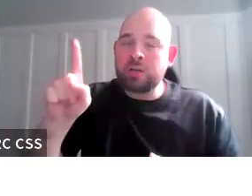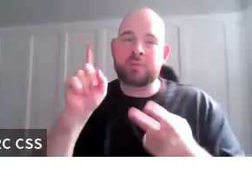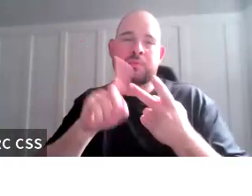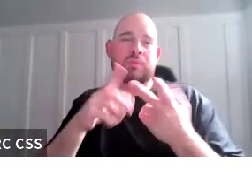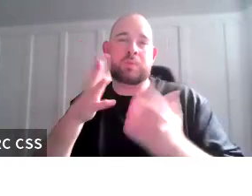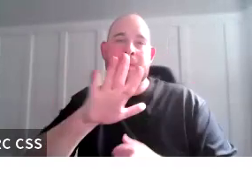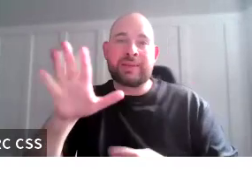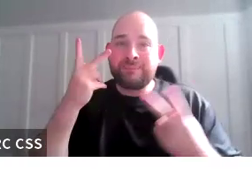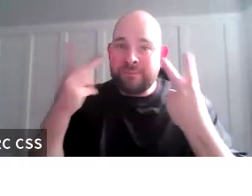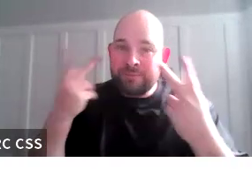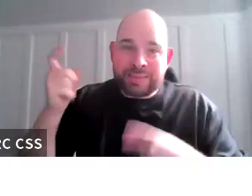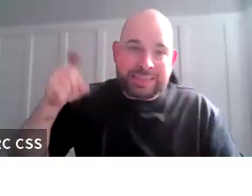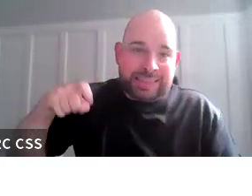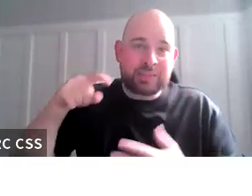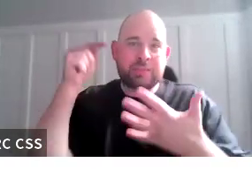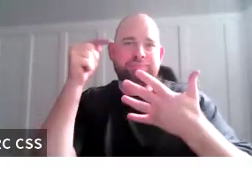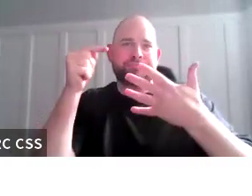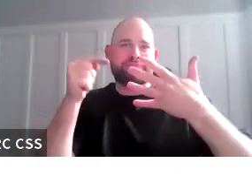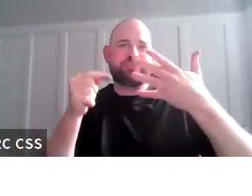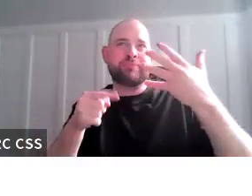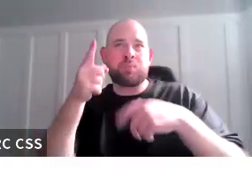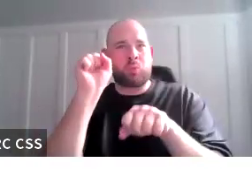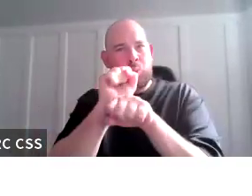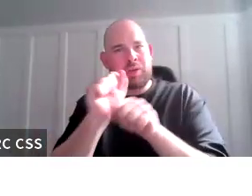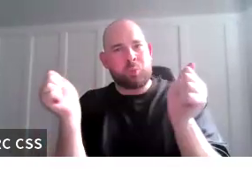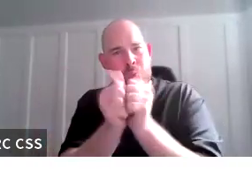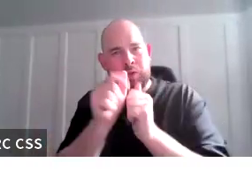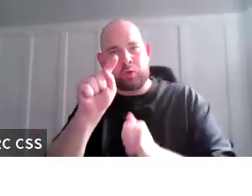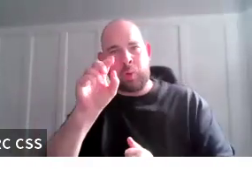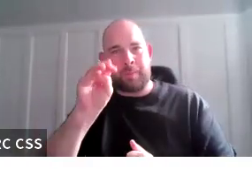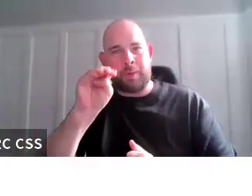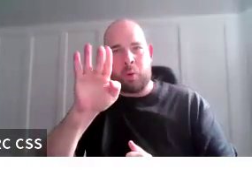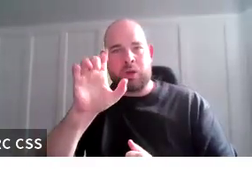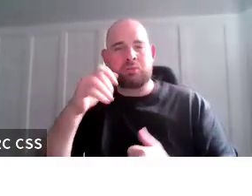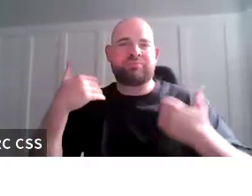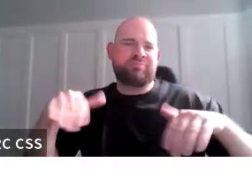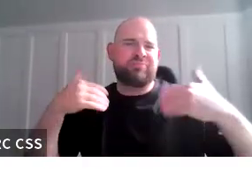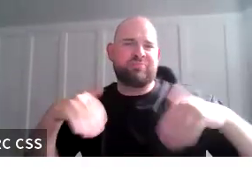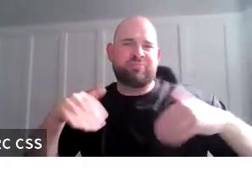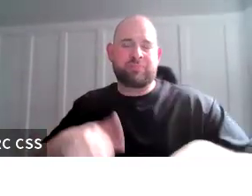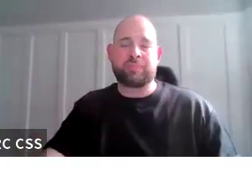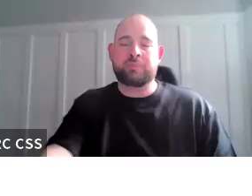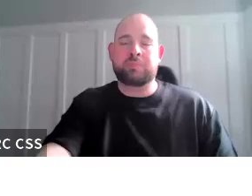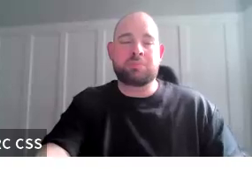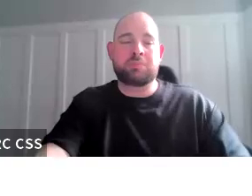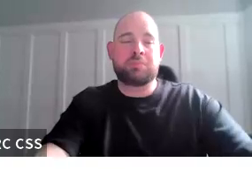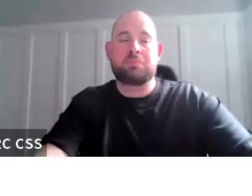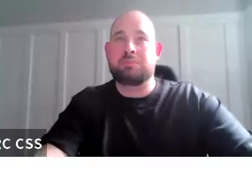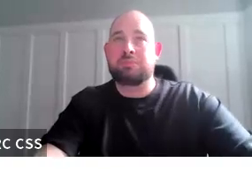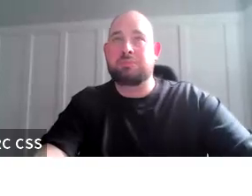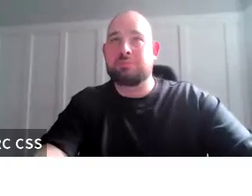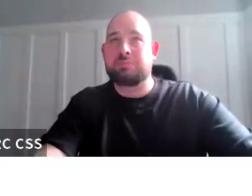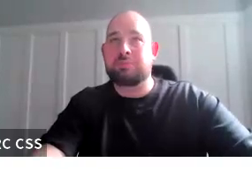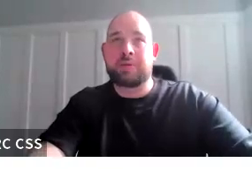ensures access for deaf and hard of hearing individuals when it comes to accessing 911, the deaf community's visual needs that are very specific. So this person